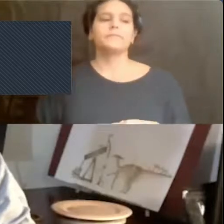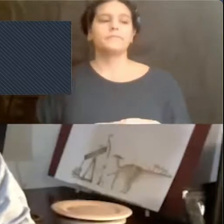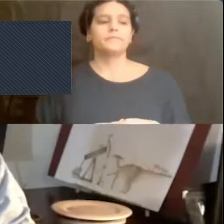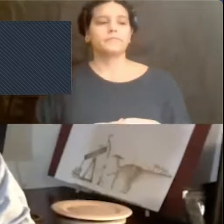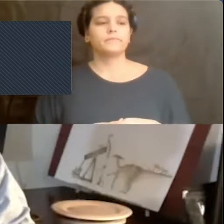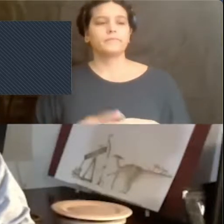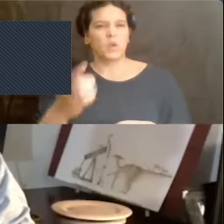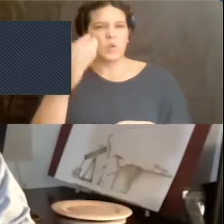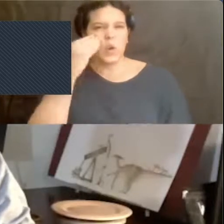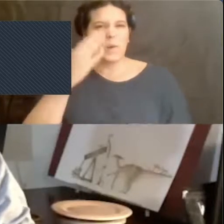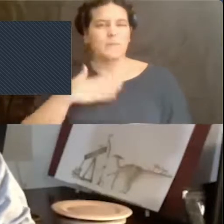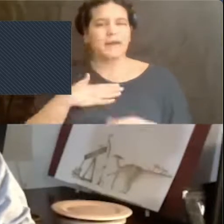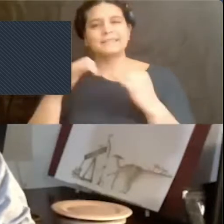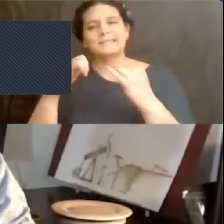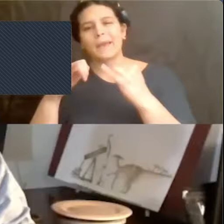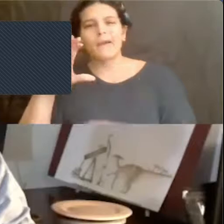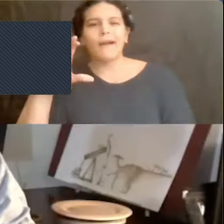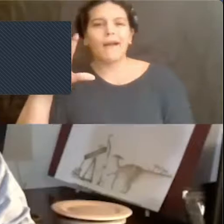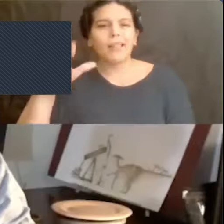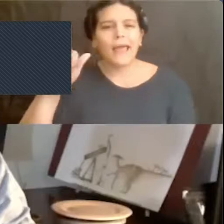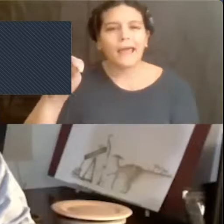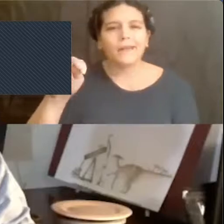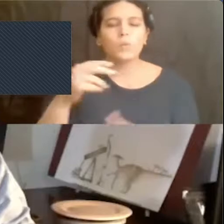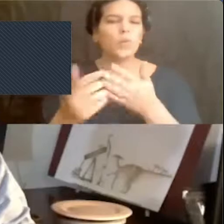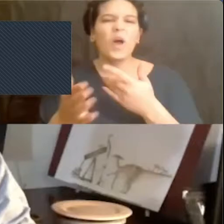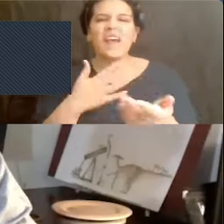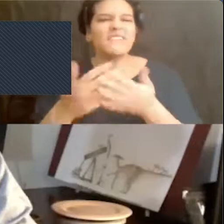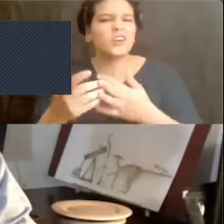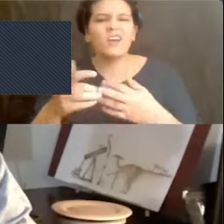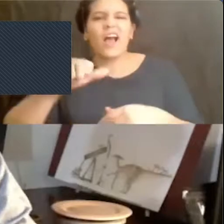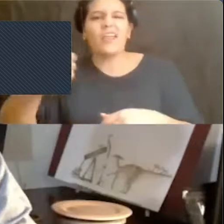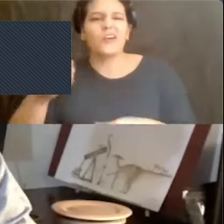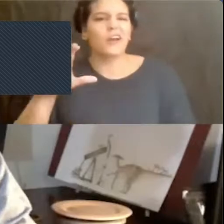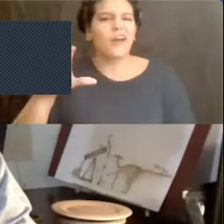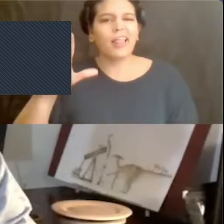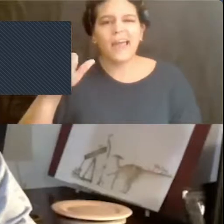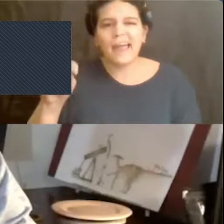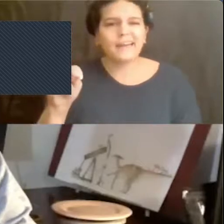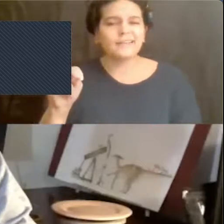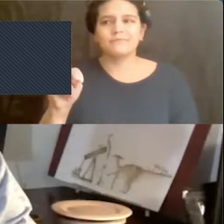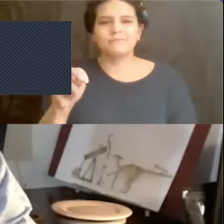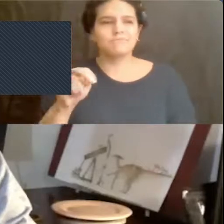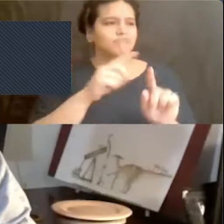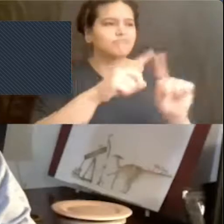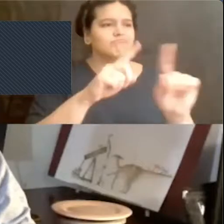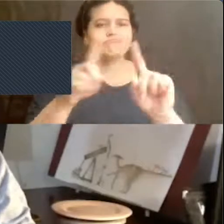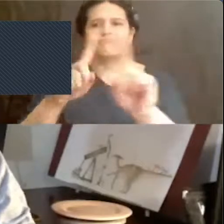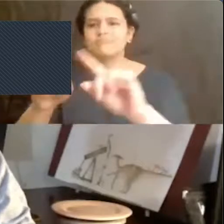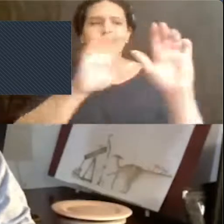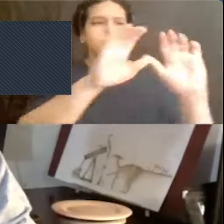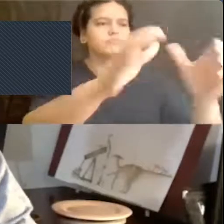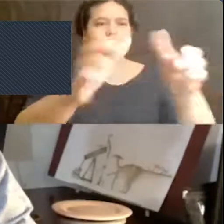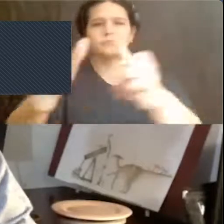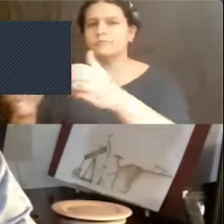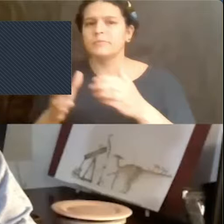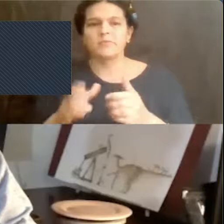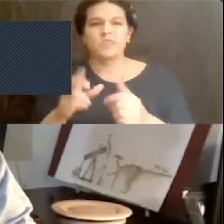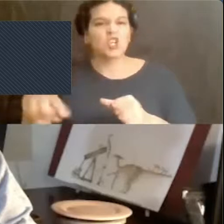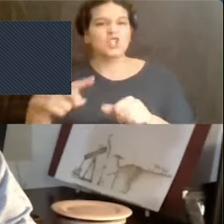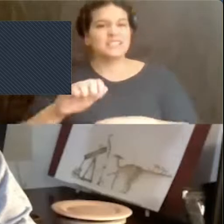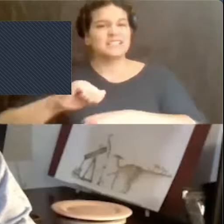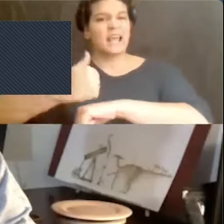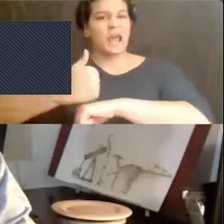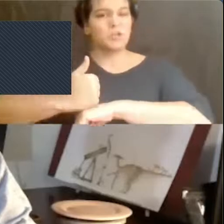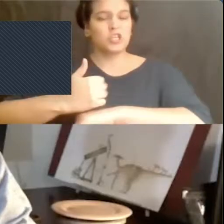my same clan or whatever other clan there is, just establishing